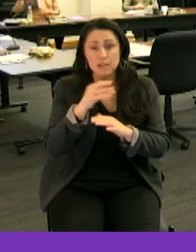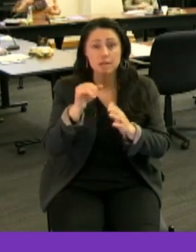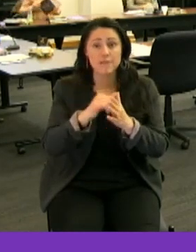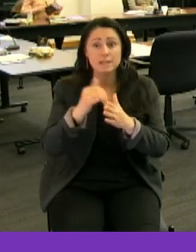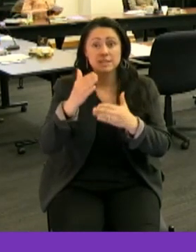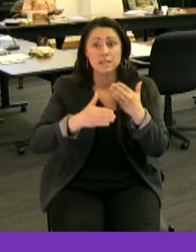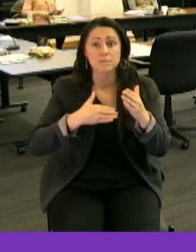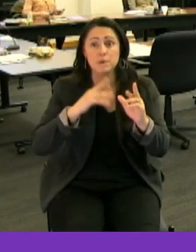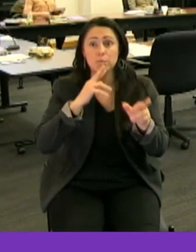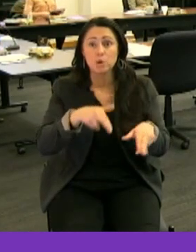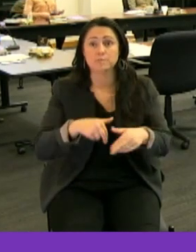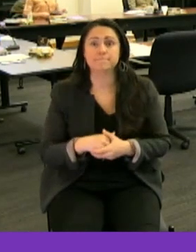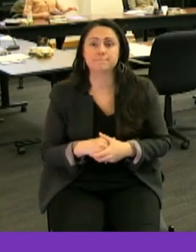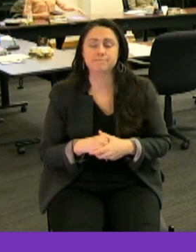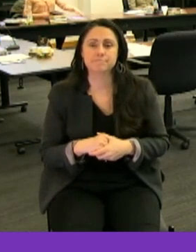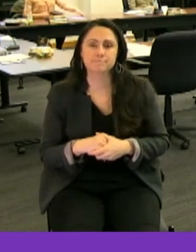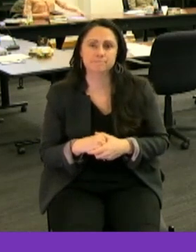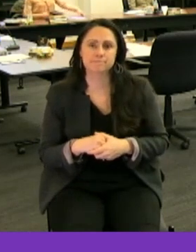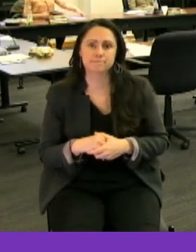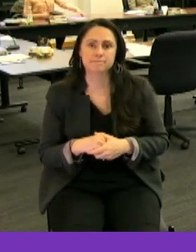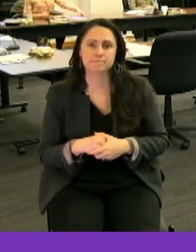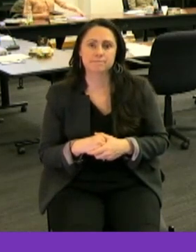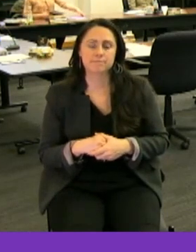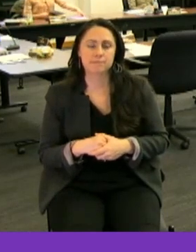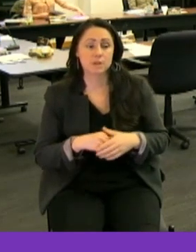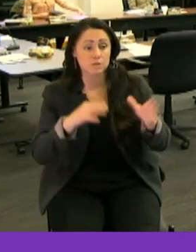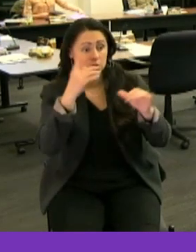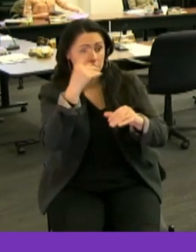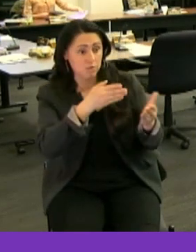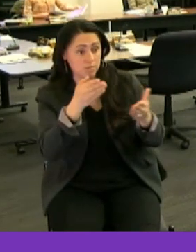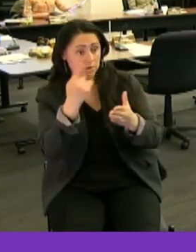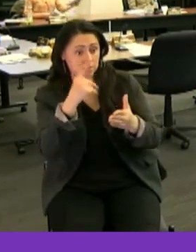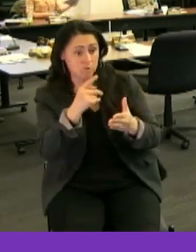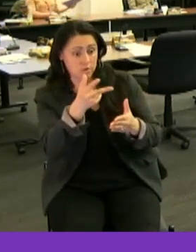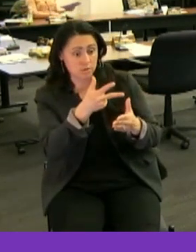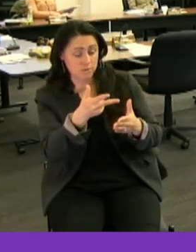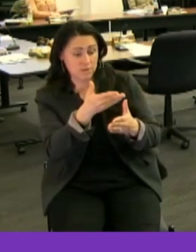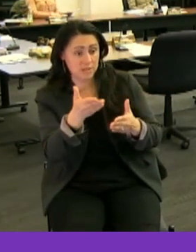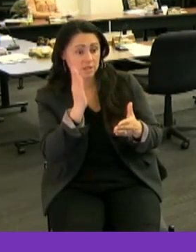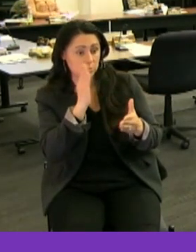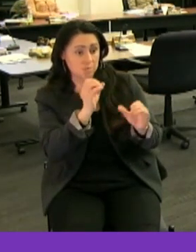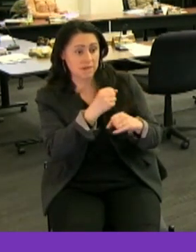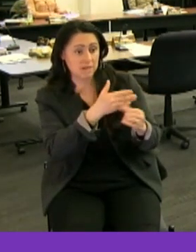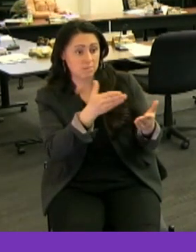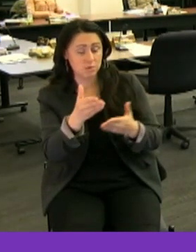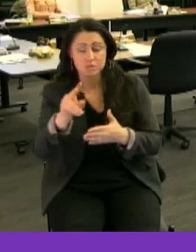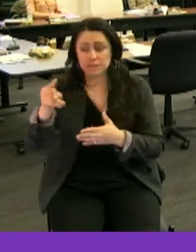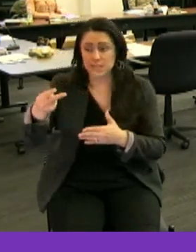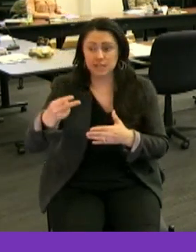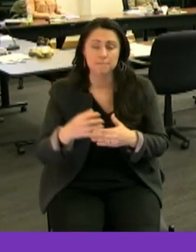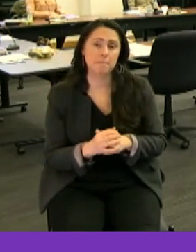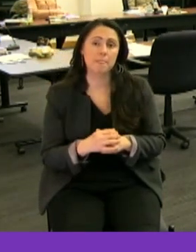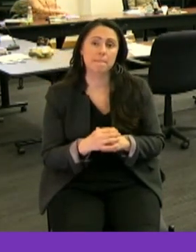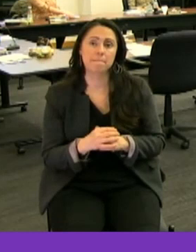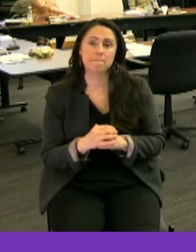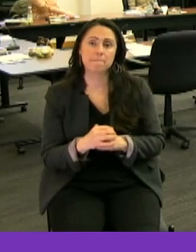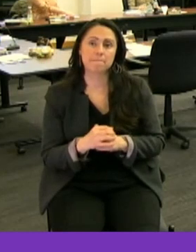that's the end of my report. You're looking for a motion for all those 3 things. I'll make that motion. Second.